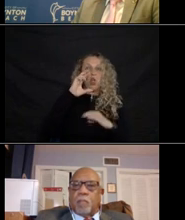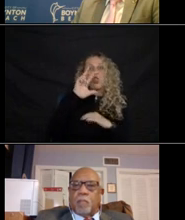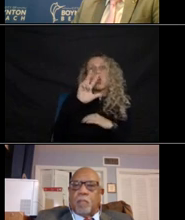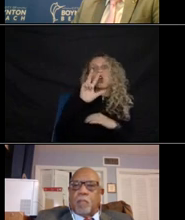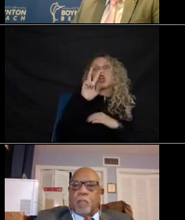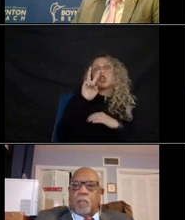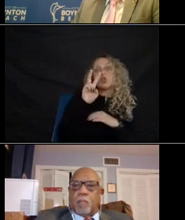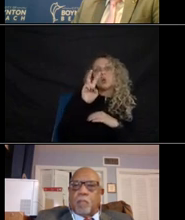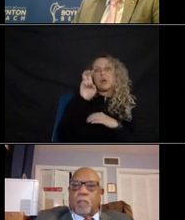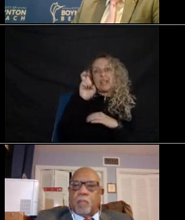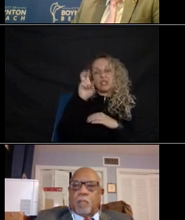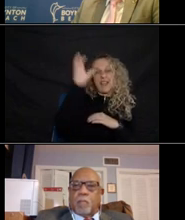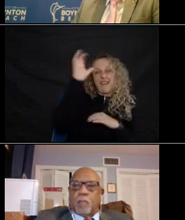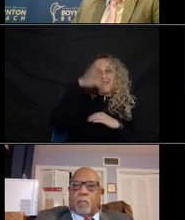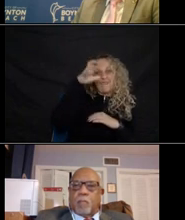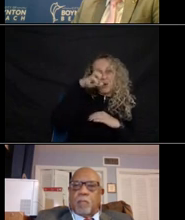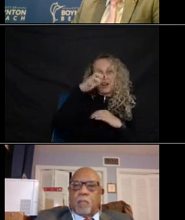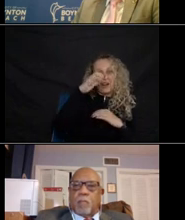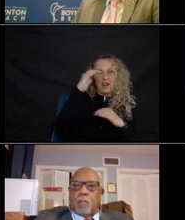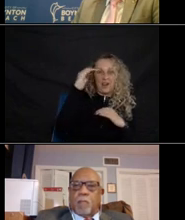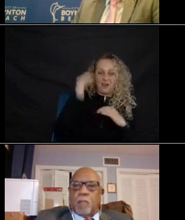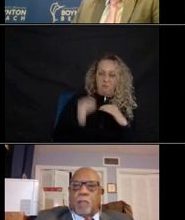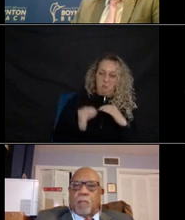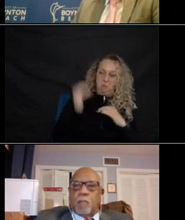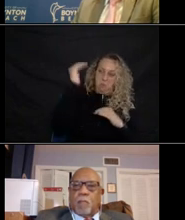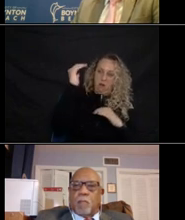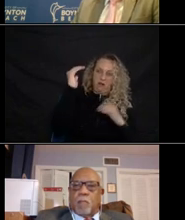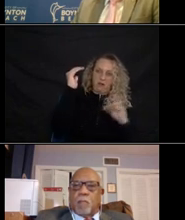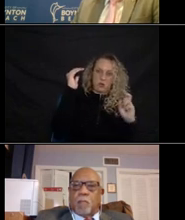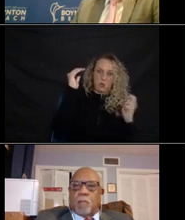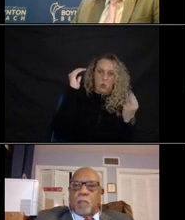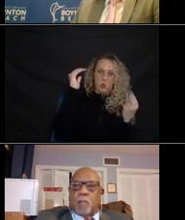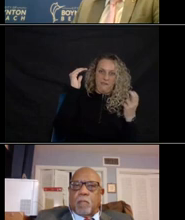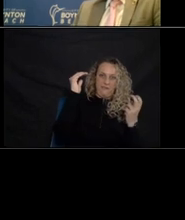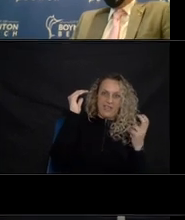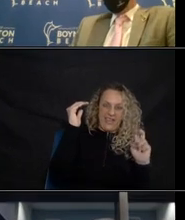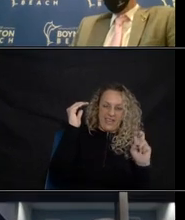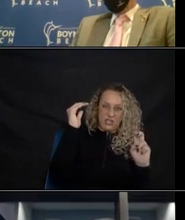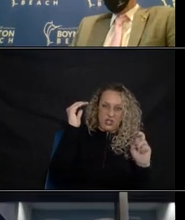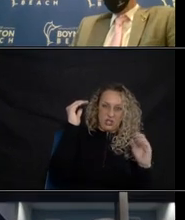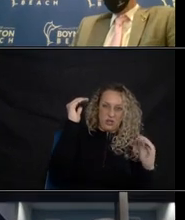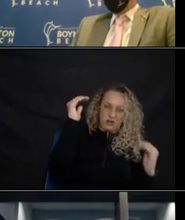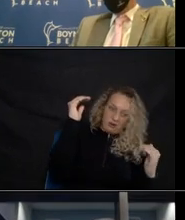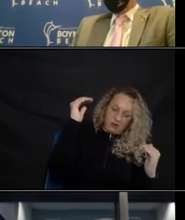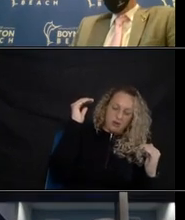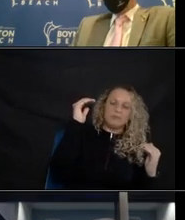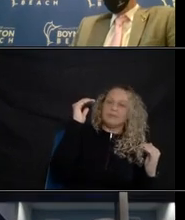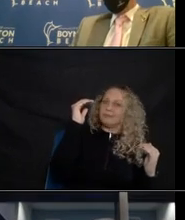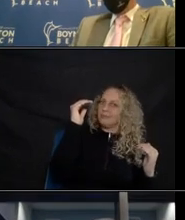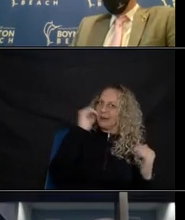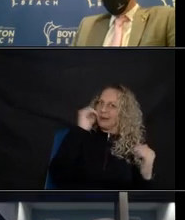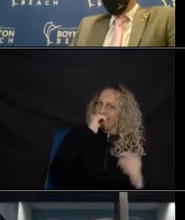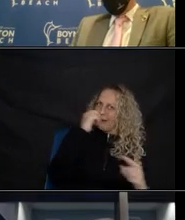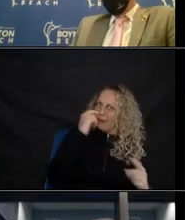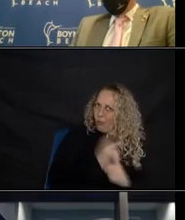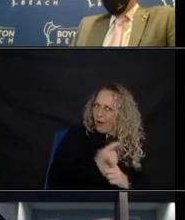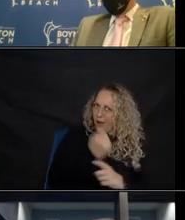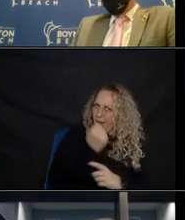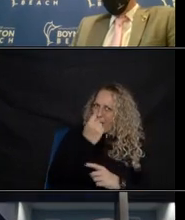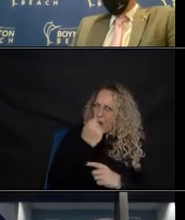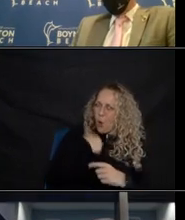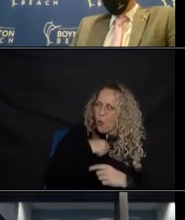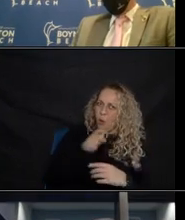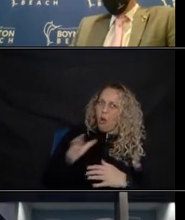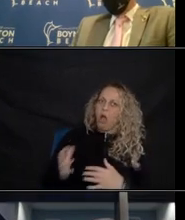swale? I mean, that doesn't sound right. It probably isn't. But the swale is going to be taking on a lot more